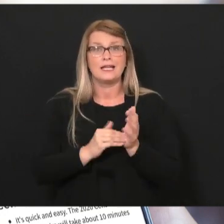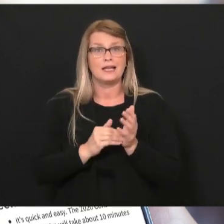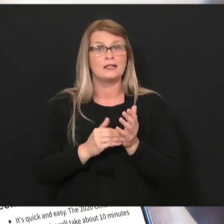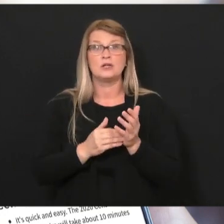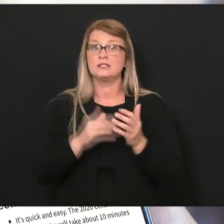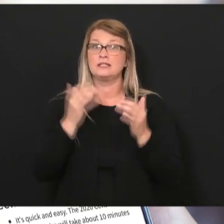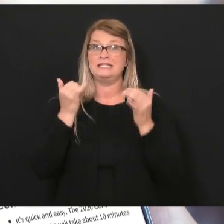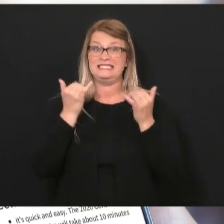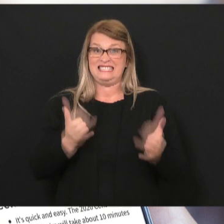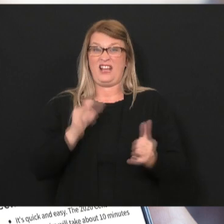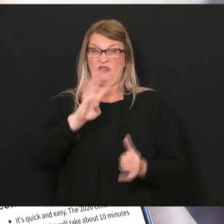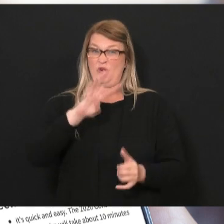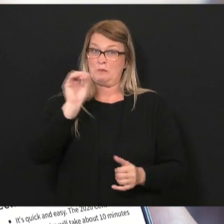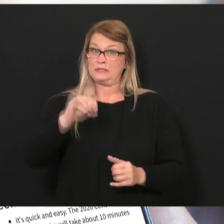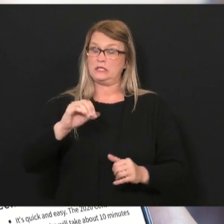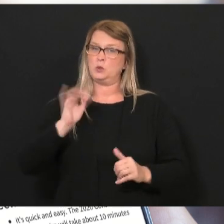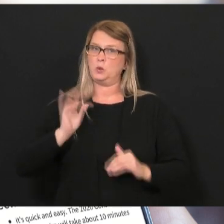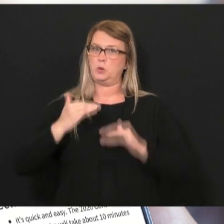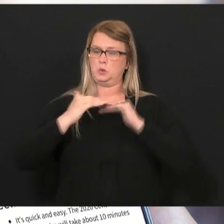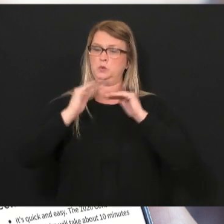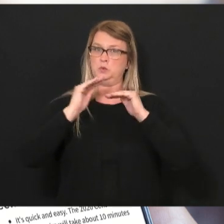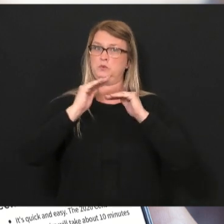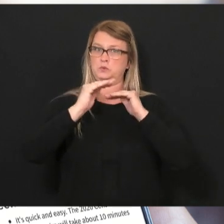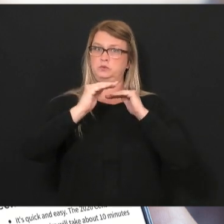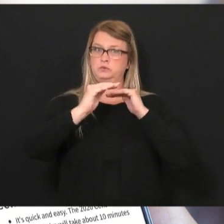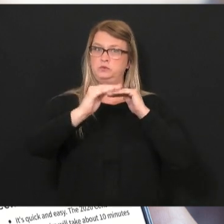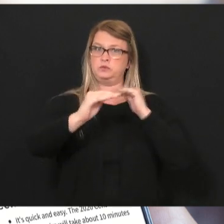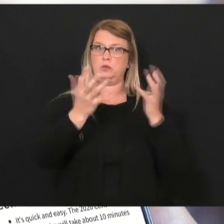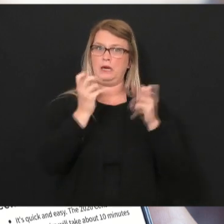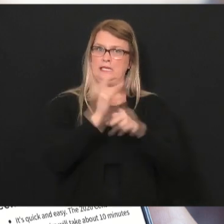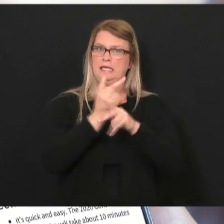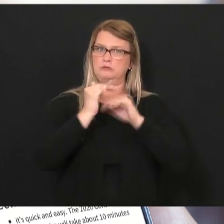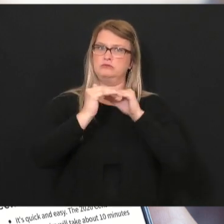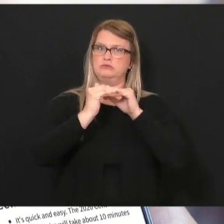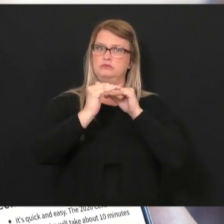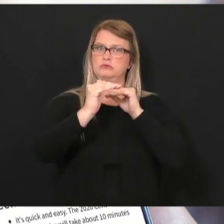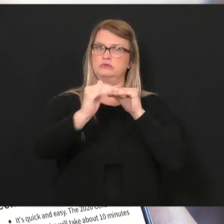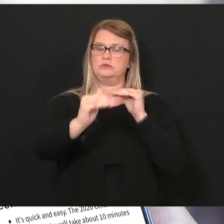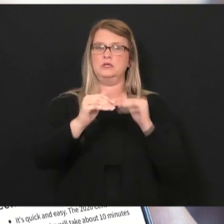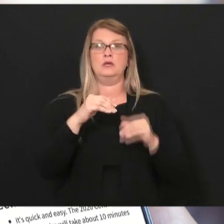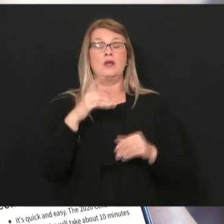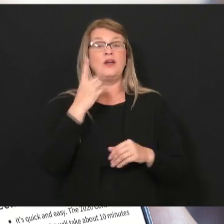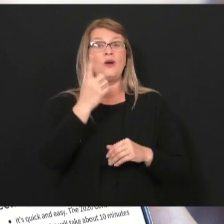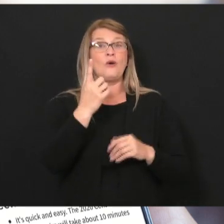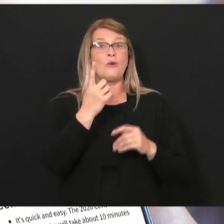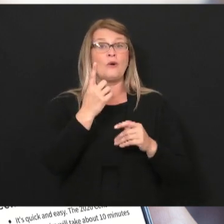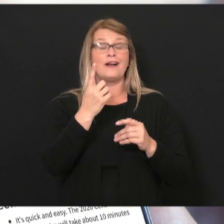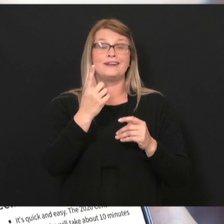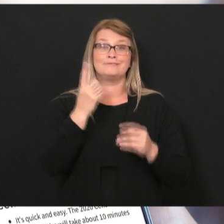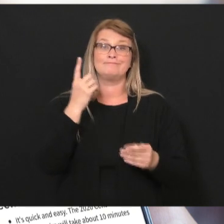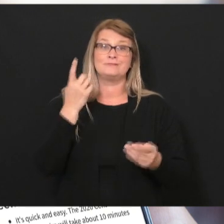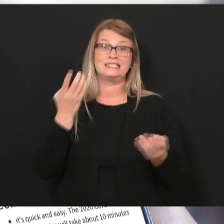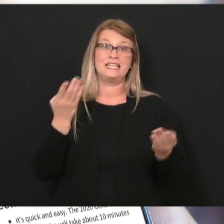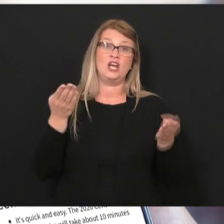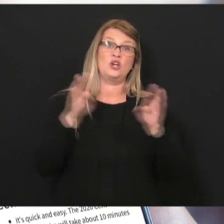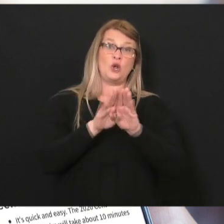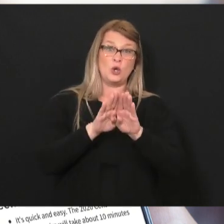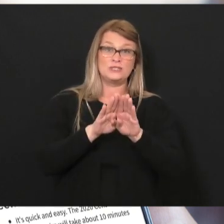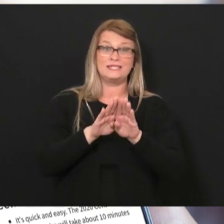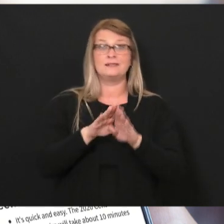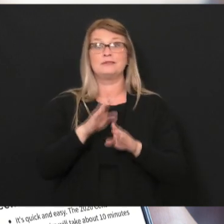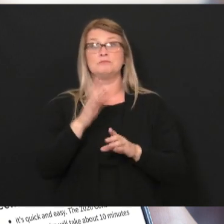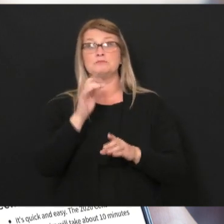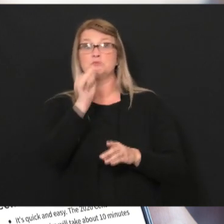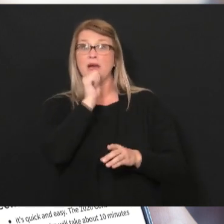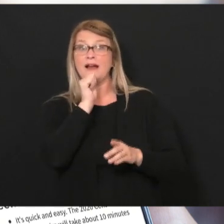nice levels. You know, to recap, two major announcements today. You know, the one as far as shutting down the private campgrounds